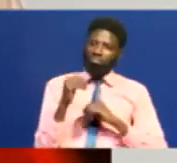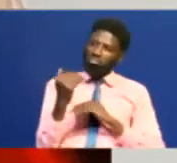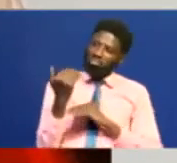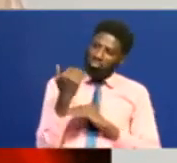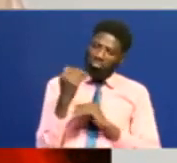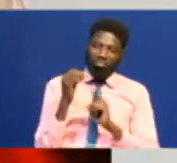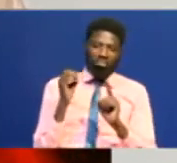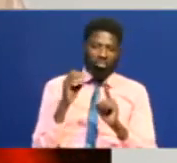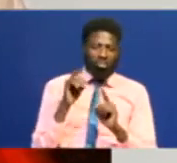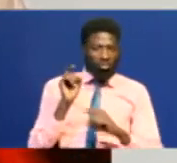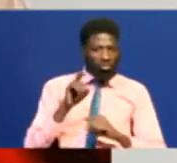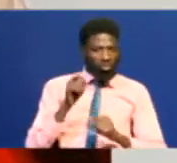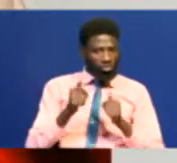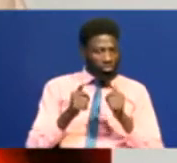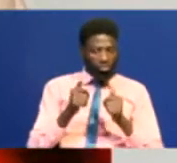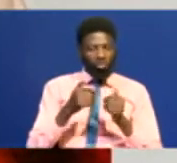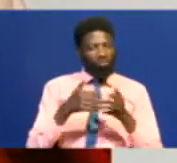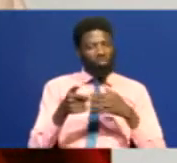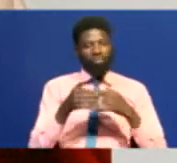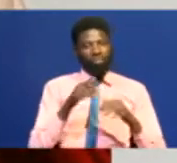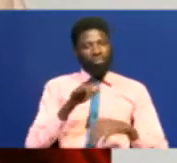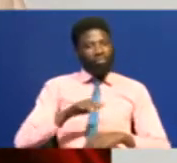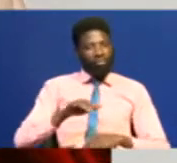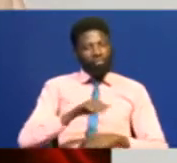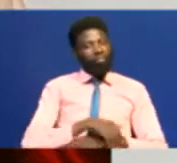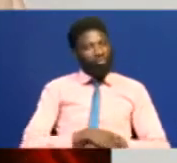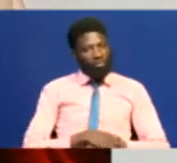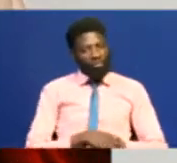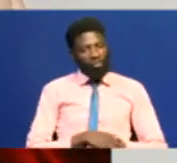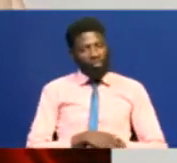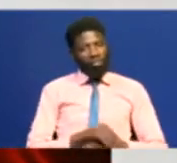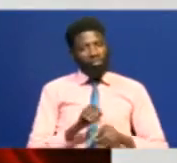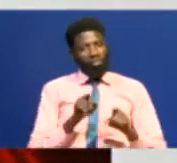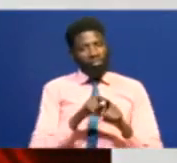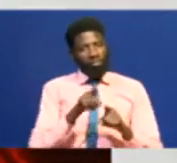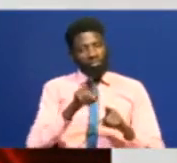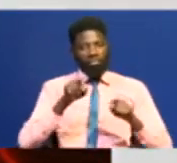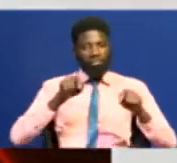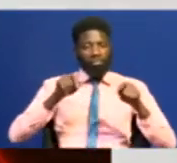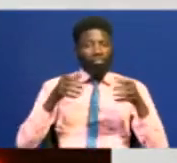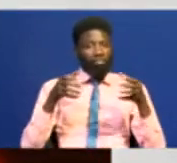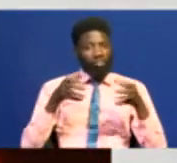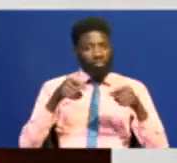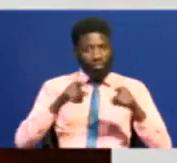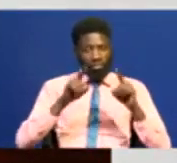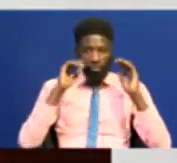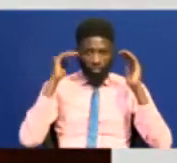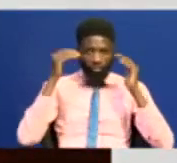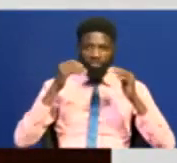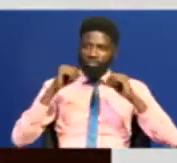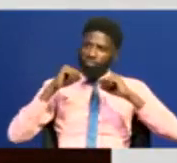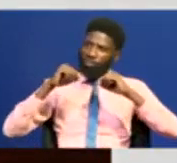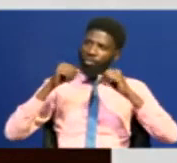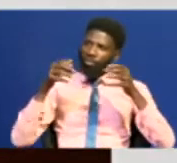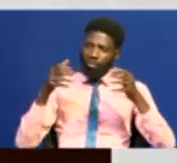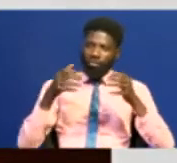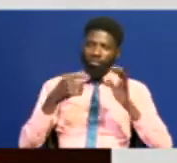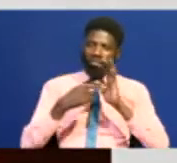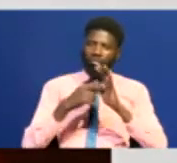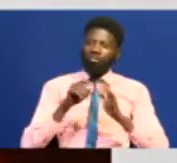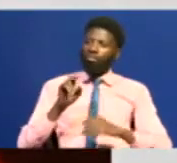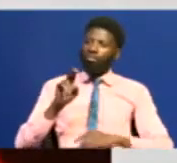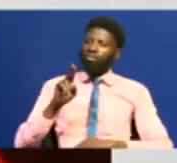for mentorship that they need in whichever area. Mm-hmm. And of course, given that you're running this particular company, you're dealing with major companies like Uber, for